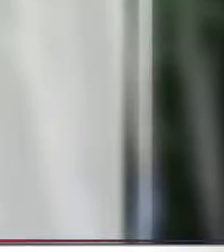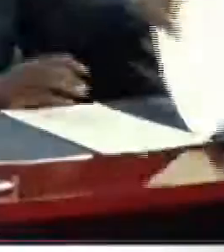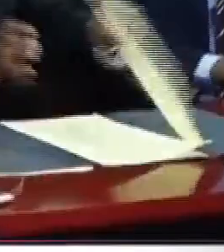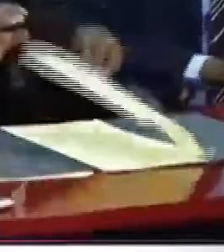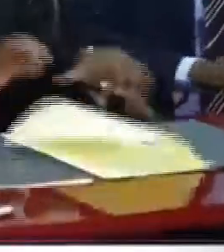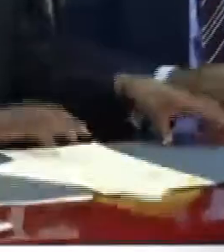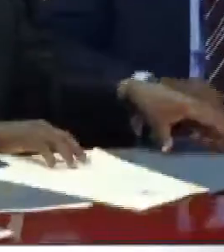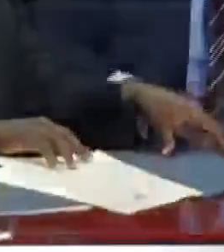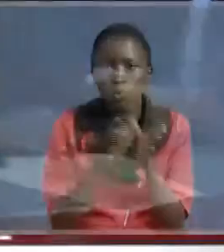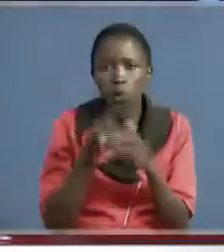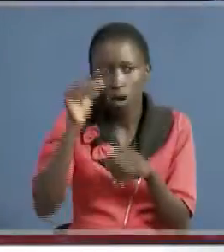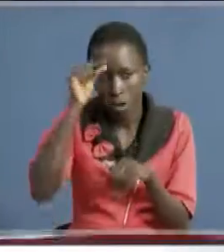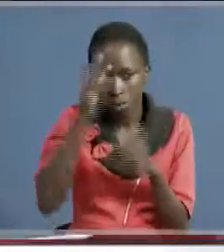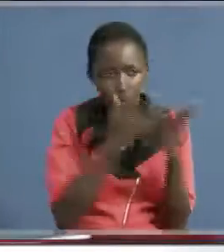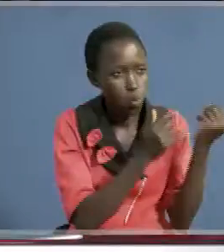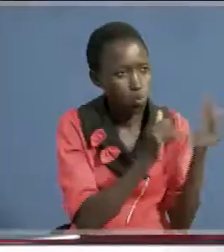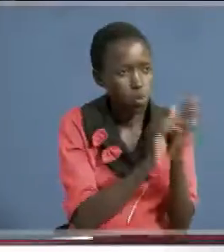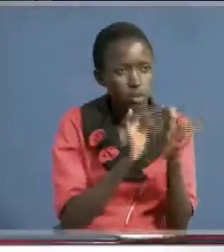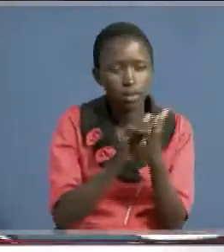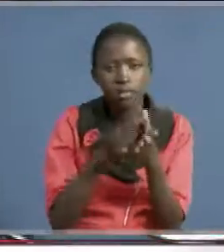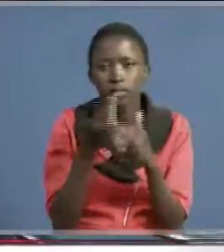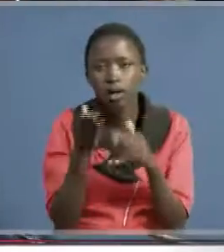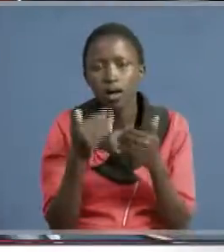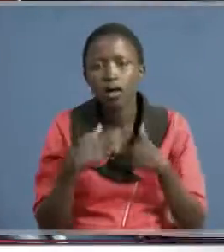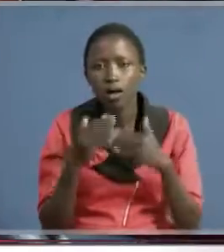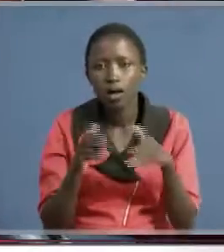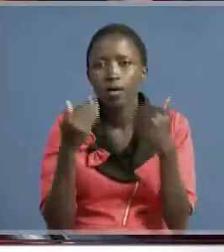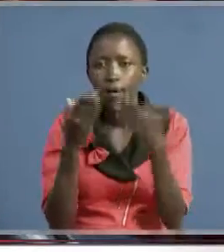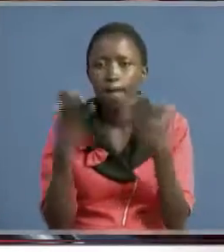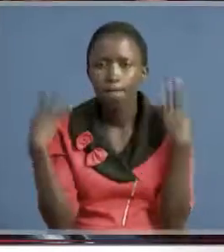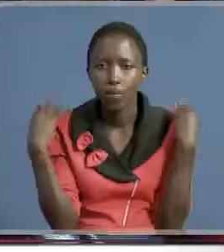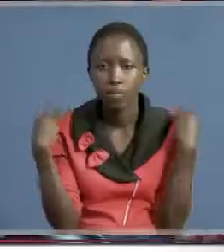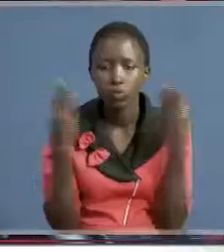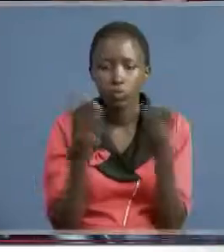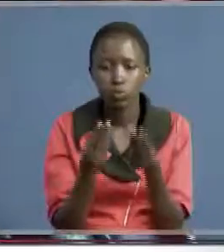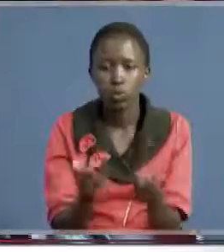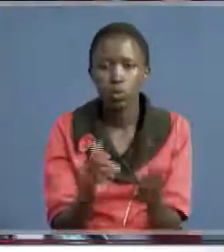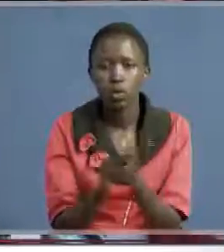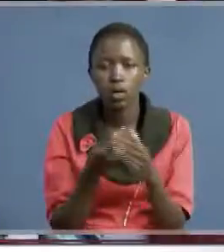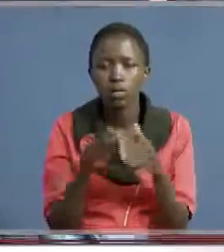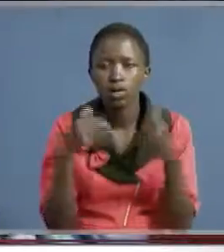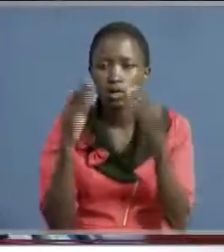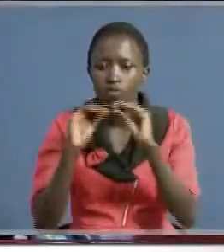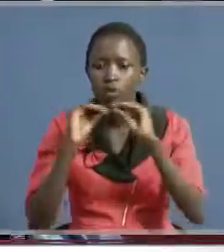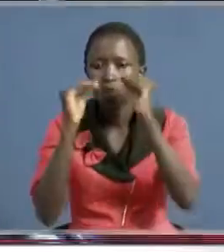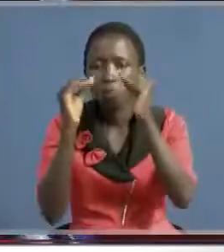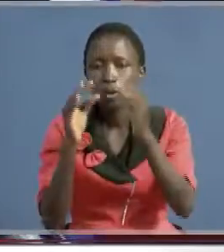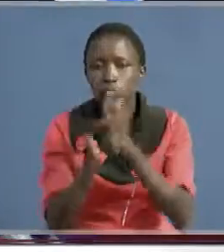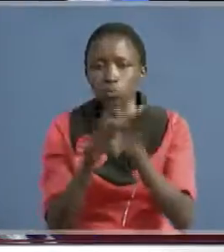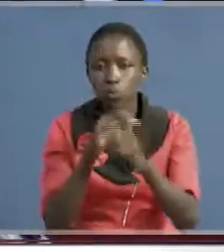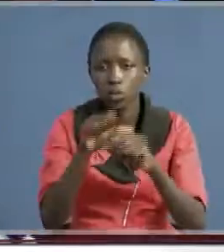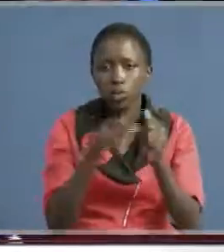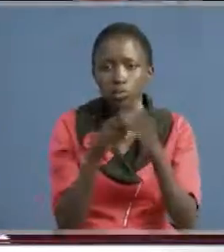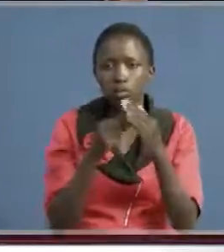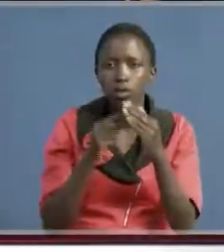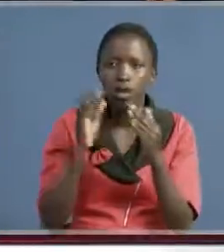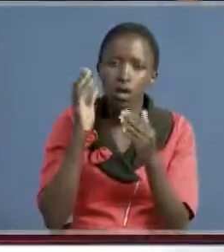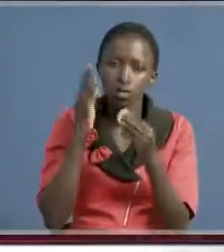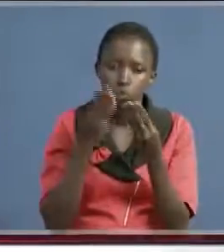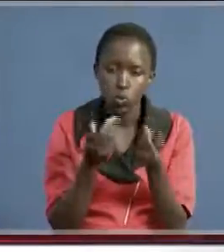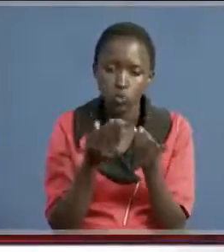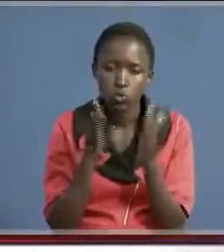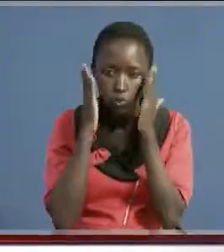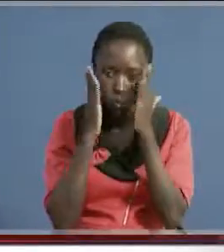farmers. The government hopes the task force will offer practical solutions and give recommendation of lasting solution to